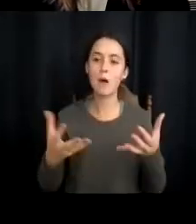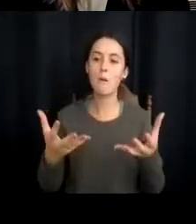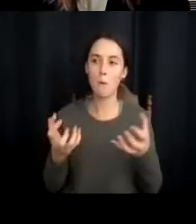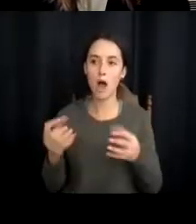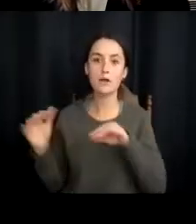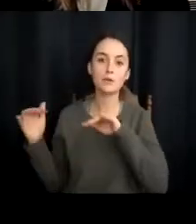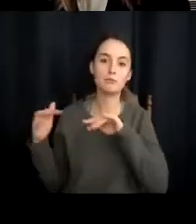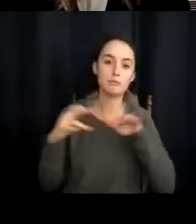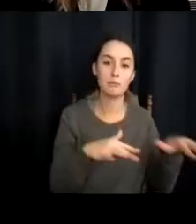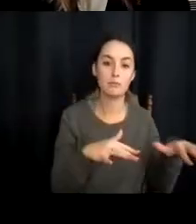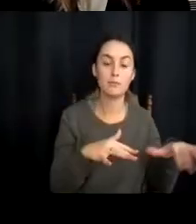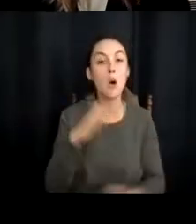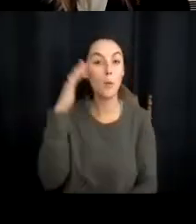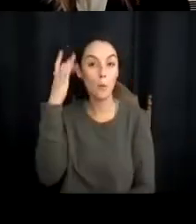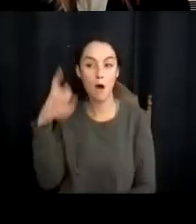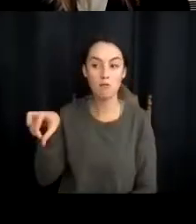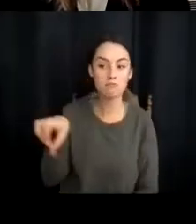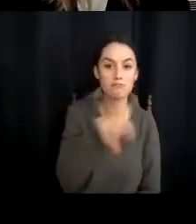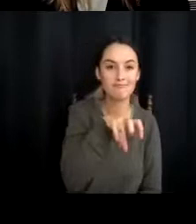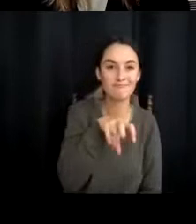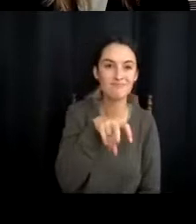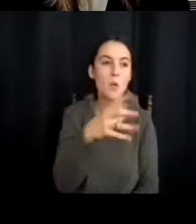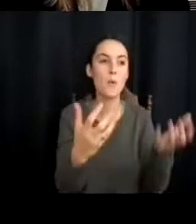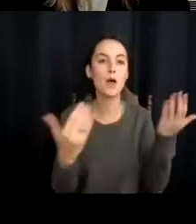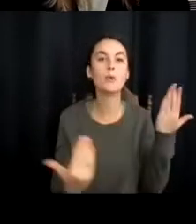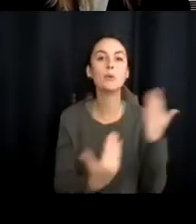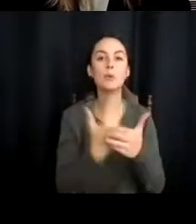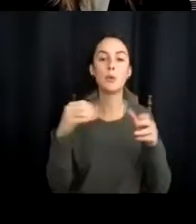they were seeking new opportunity here in Oregon country.